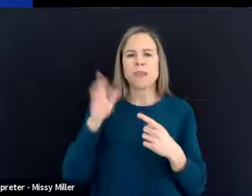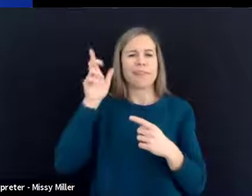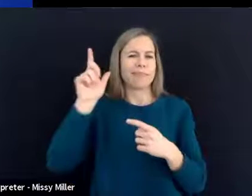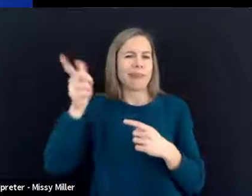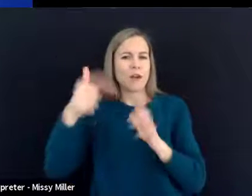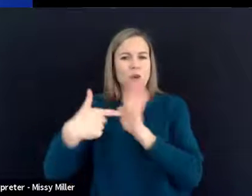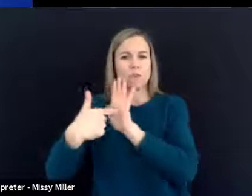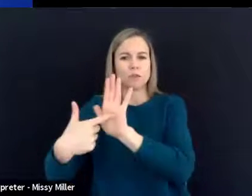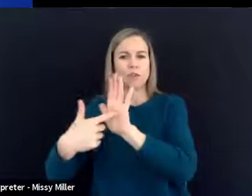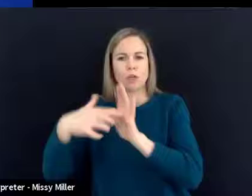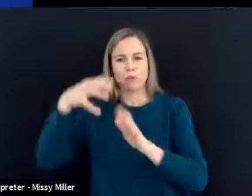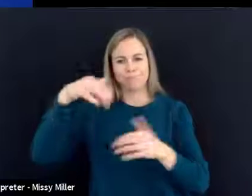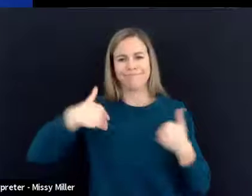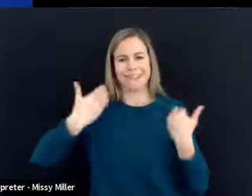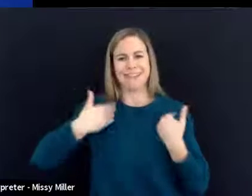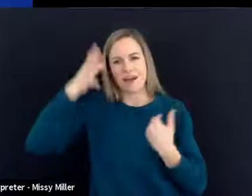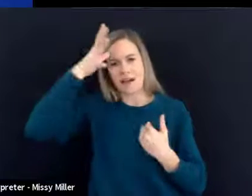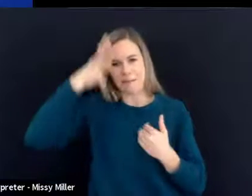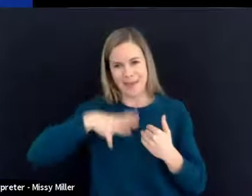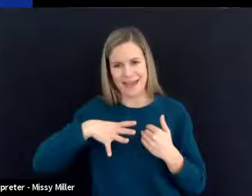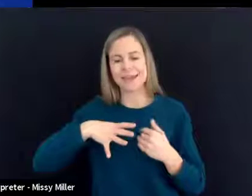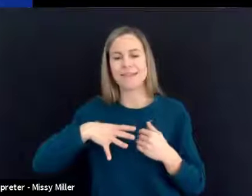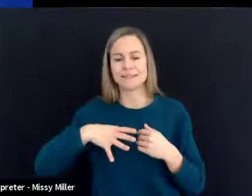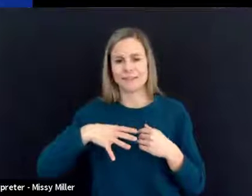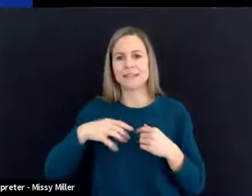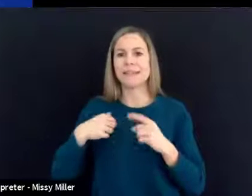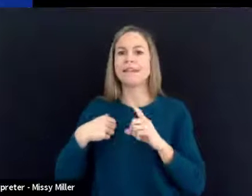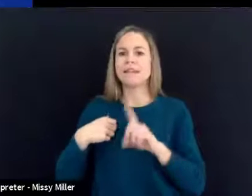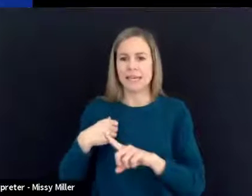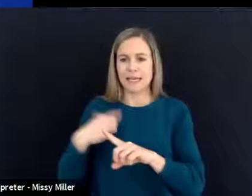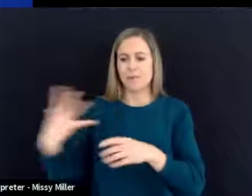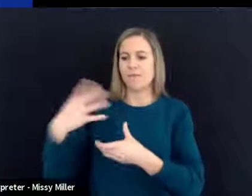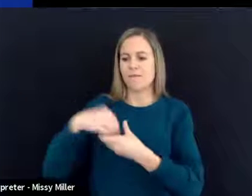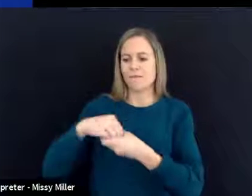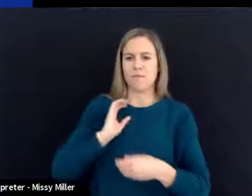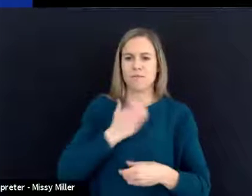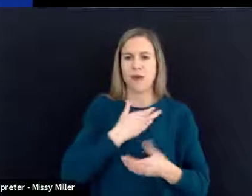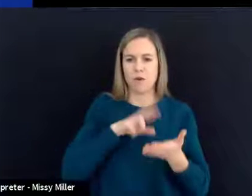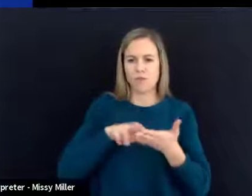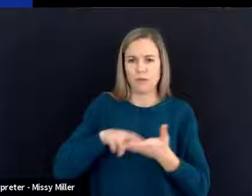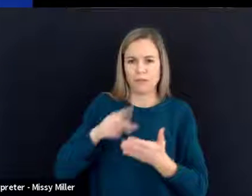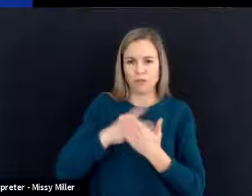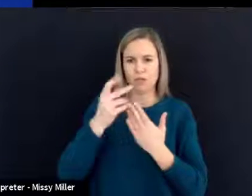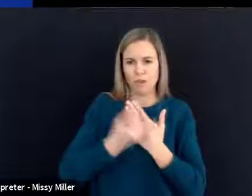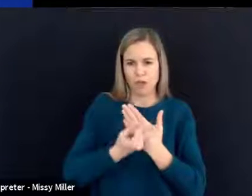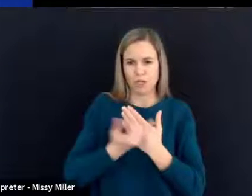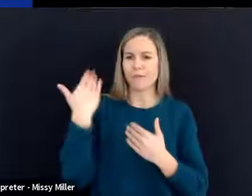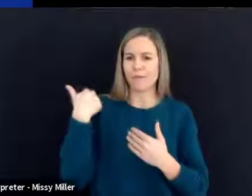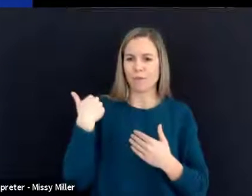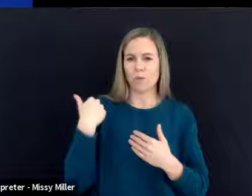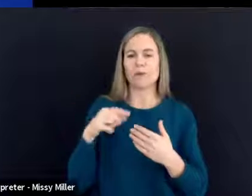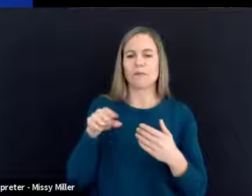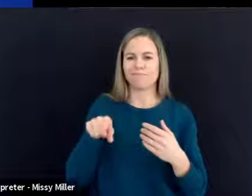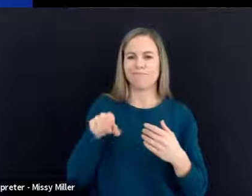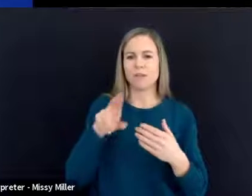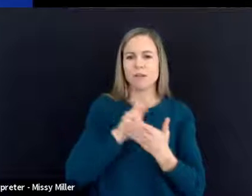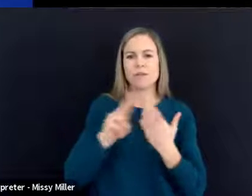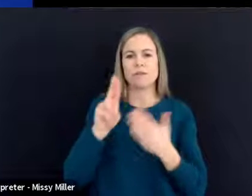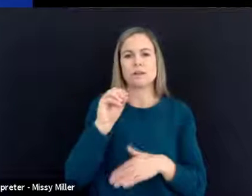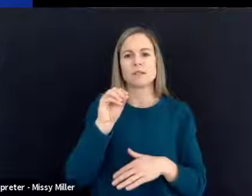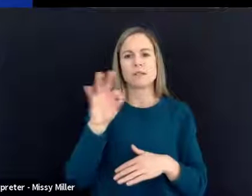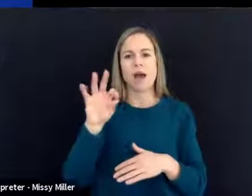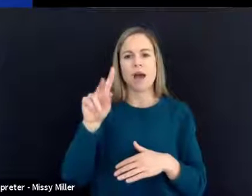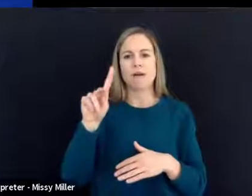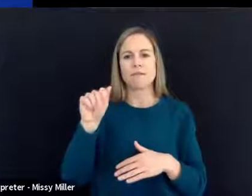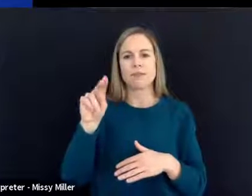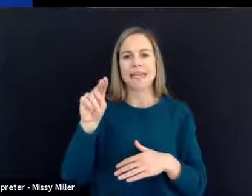slideshow today participated in a research project I had at the University of Kansas, and actually 19